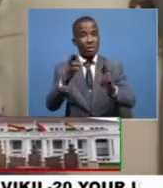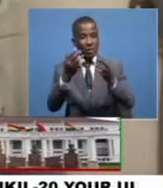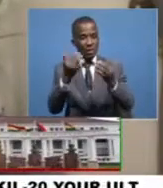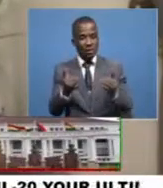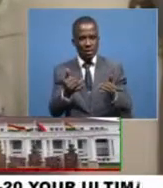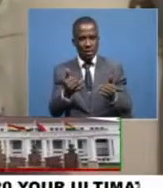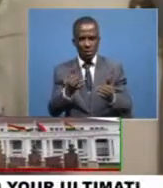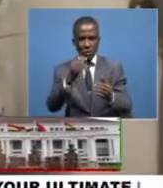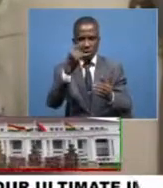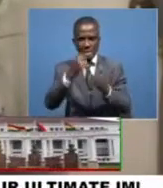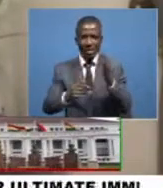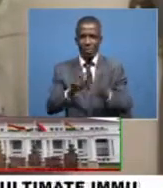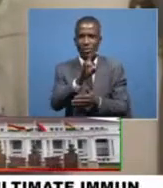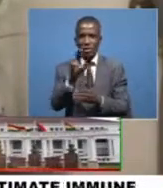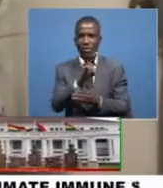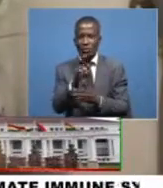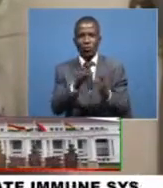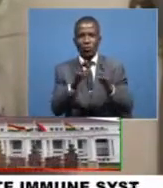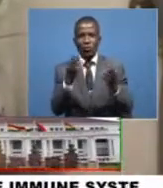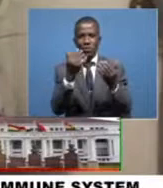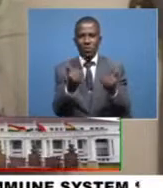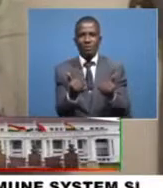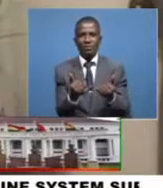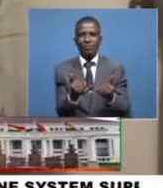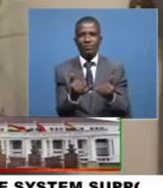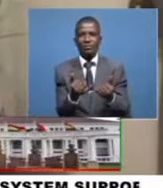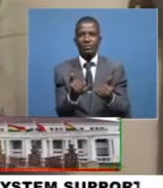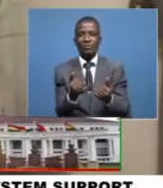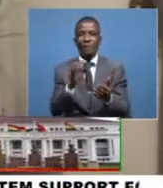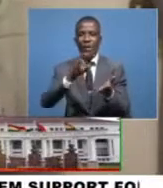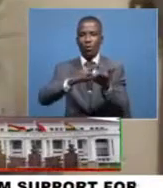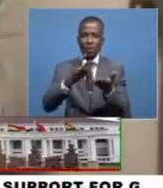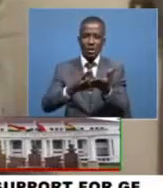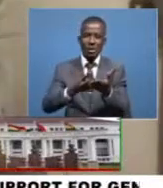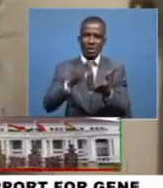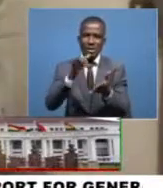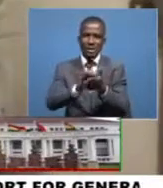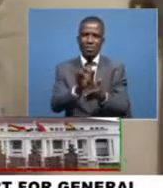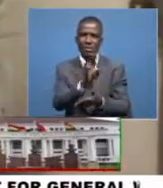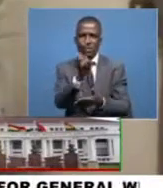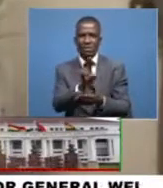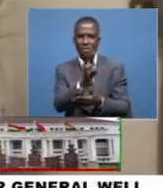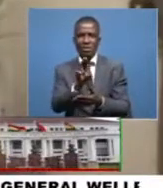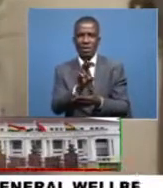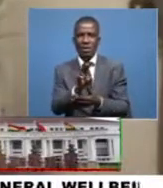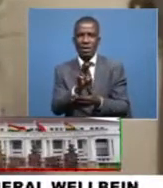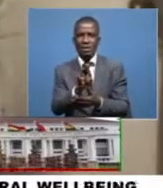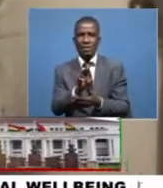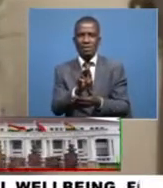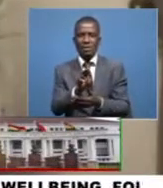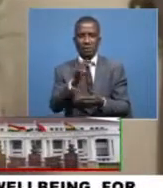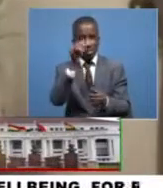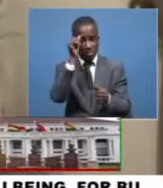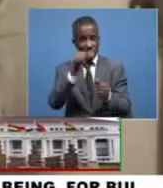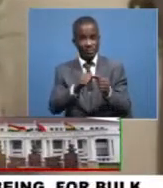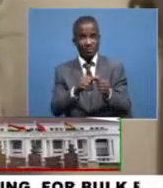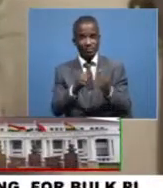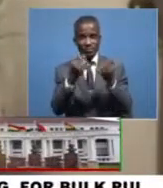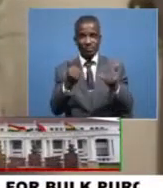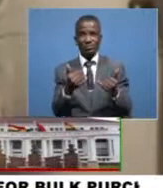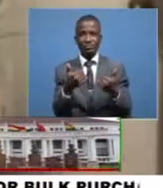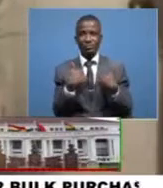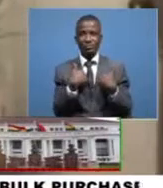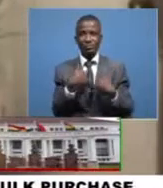been adduced so far. The testimony of the witnesses that have been called by the petitioner. You remember